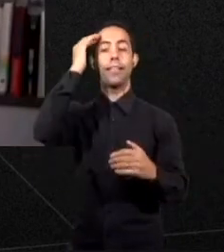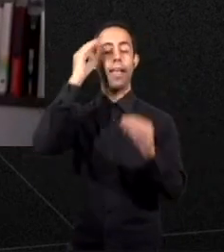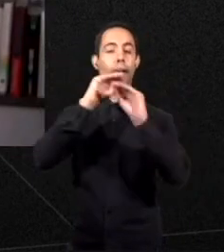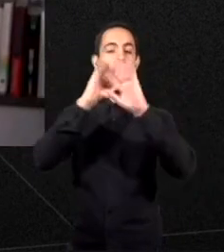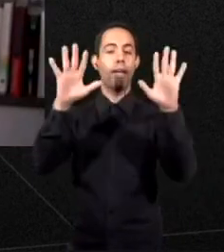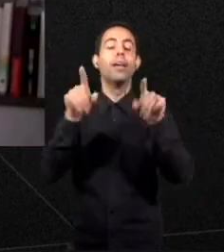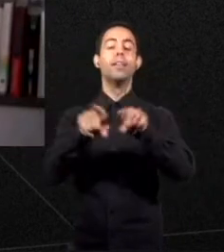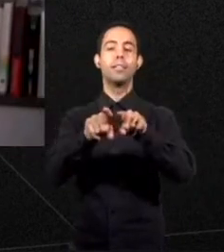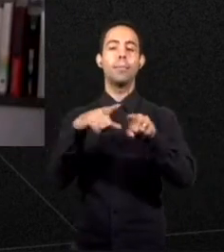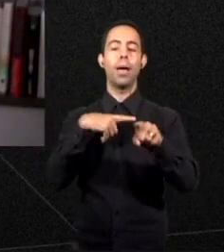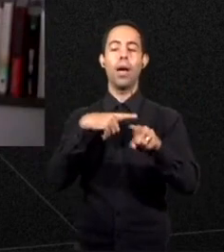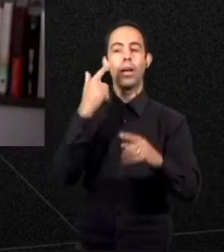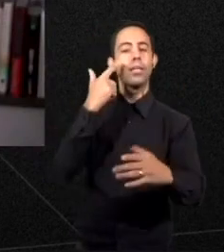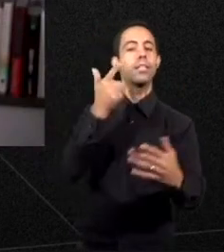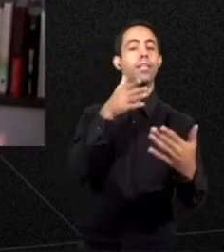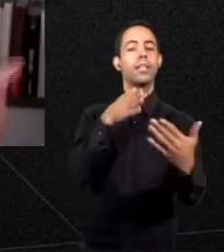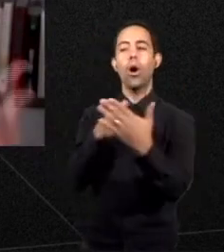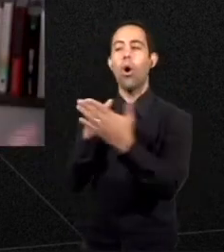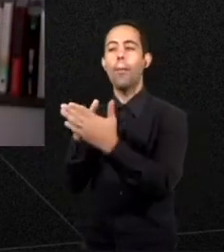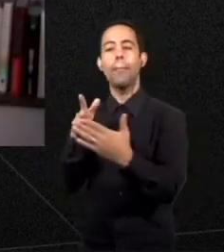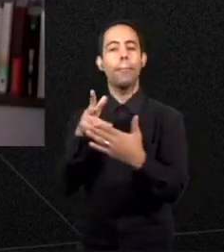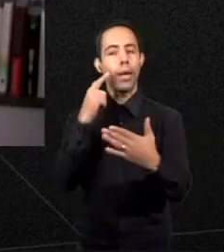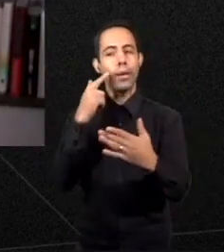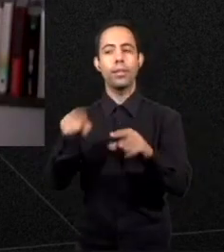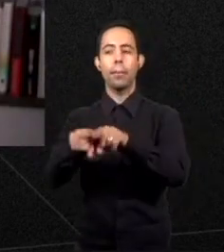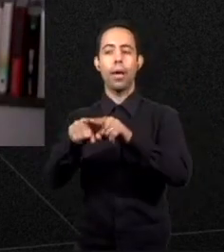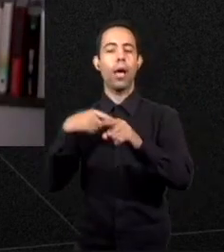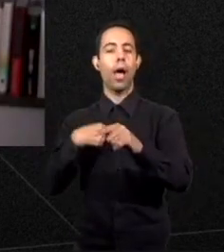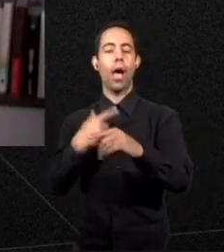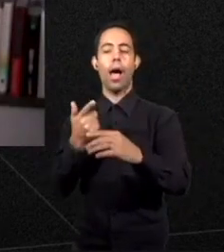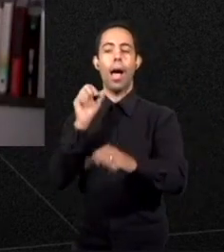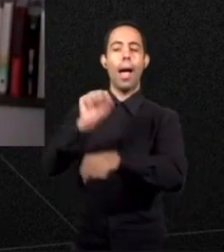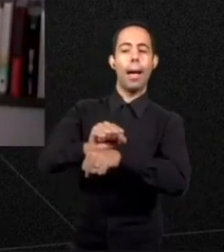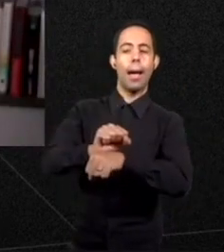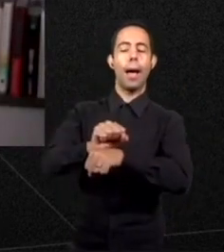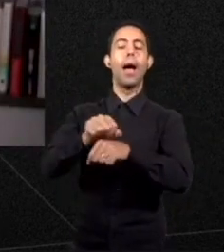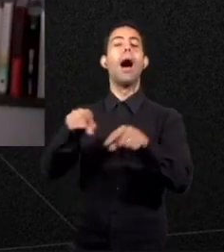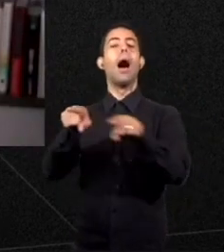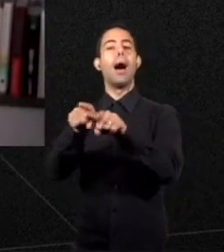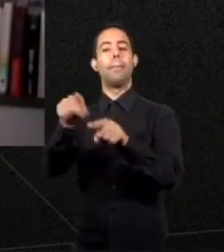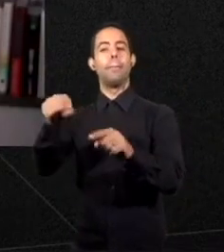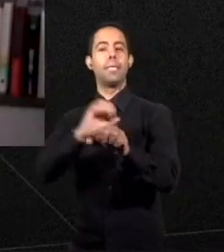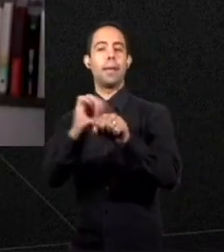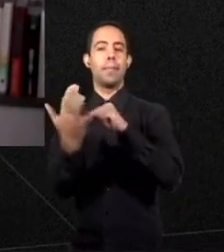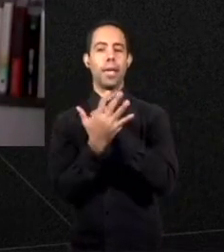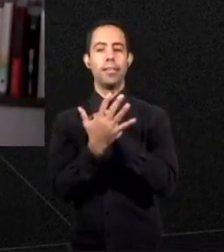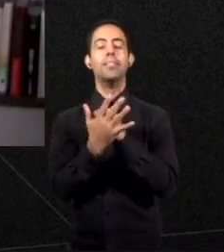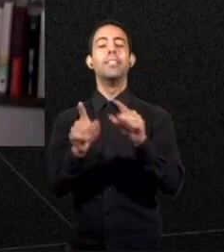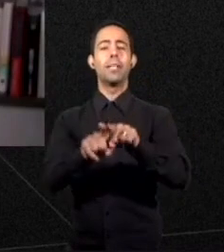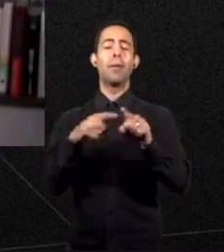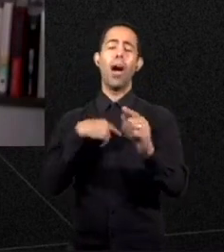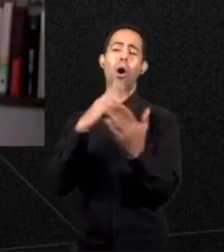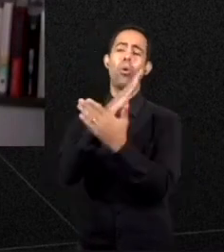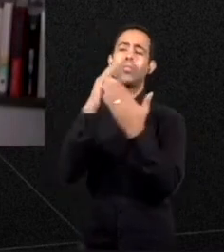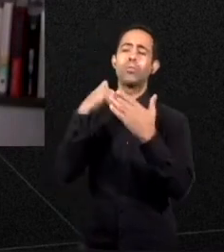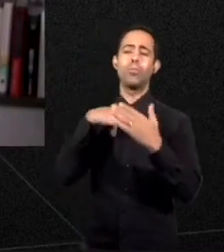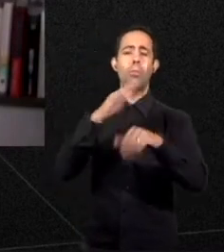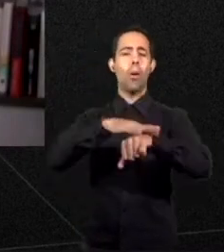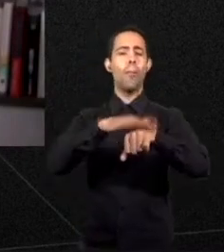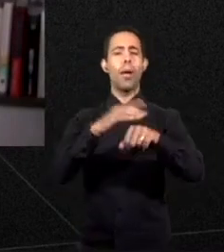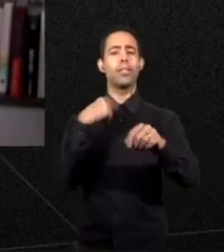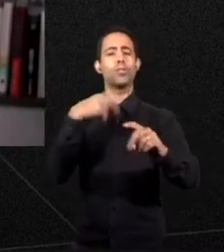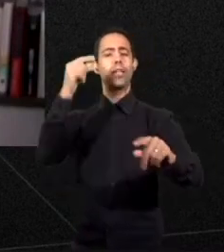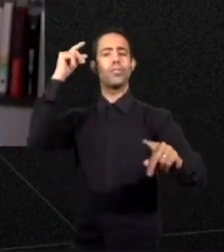stop the pandemic. You know, in previous big epidemics in history, humanity was almost completely